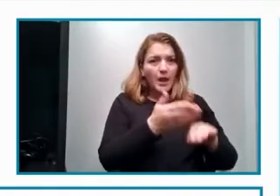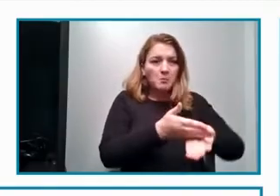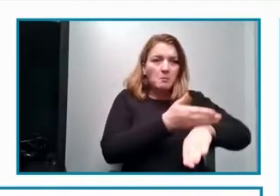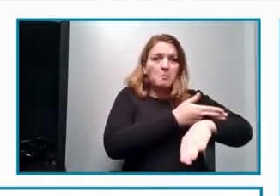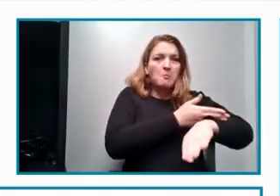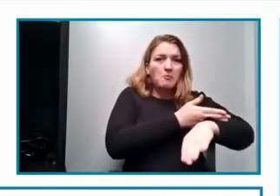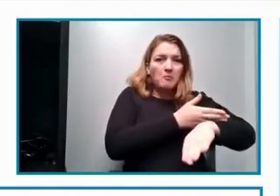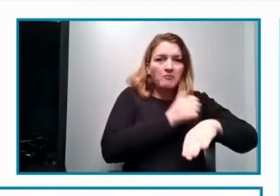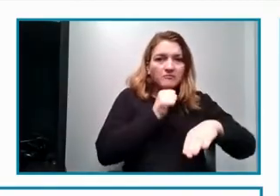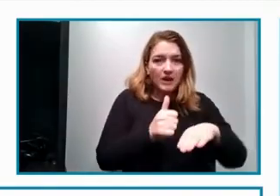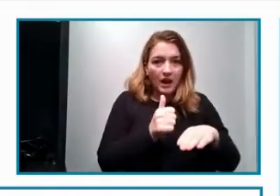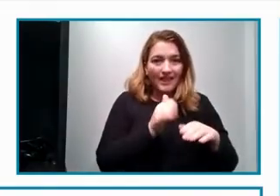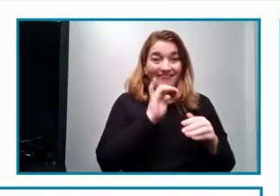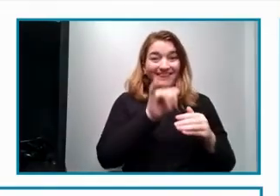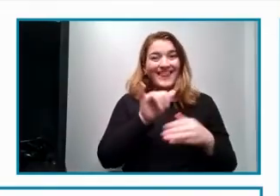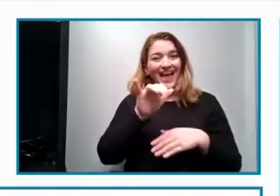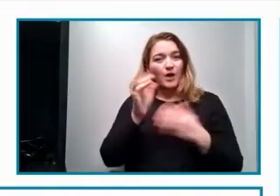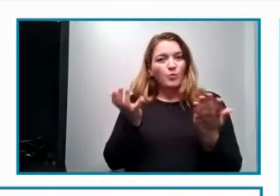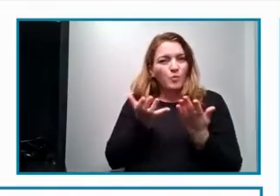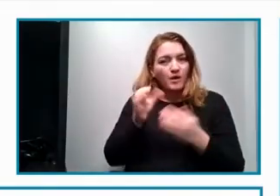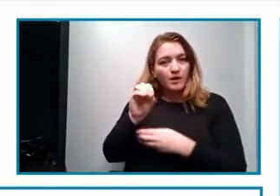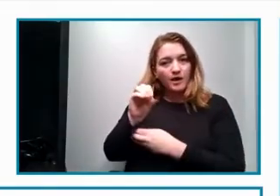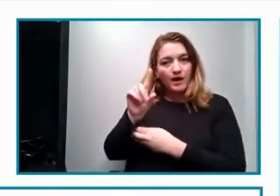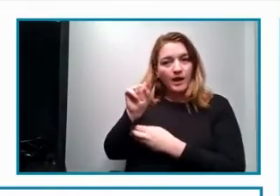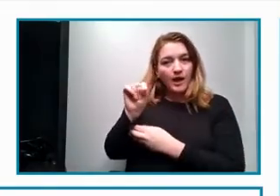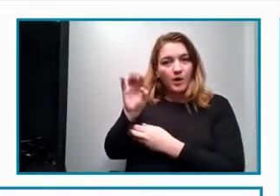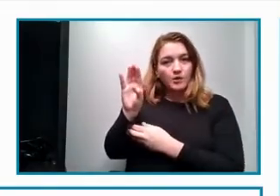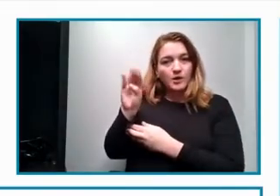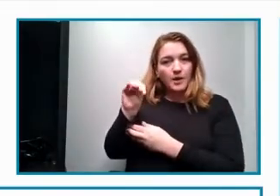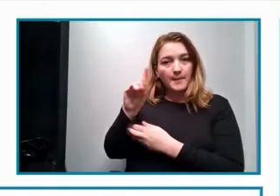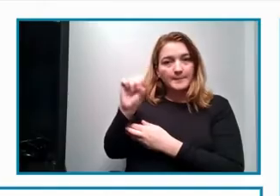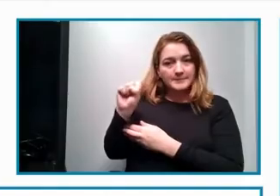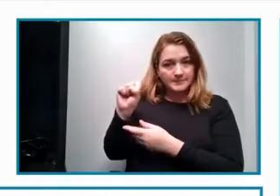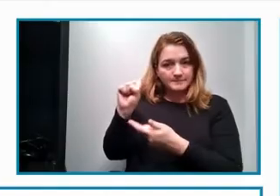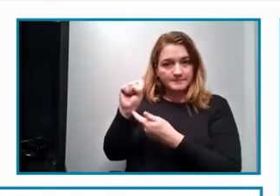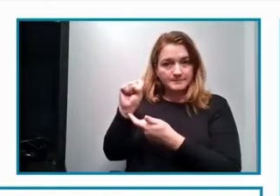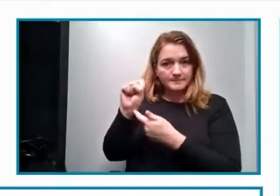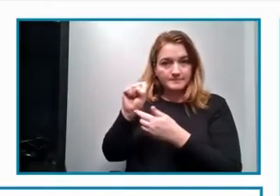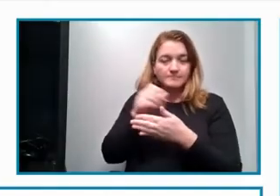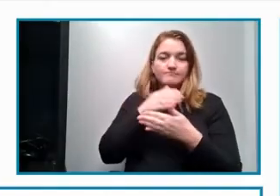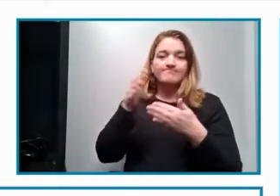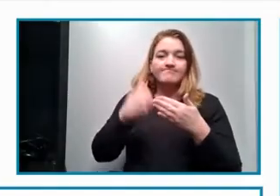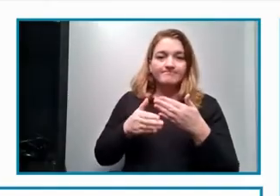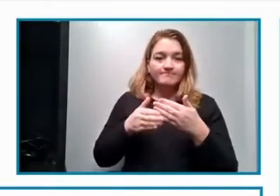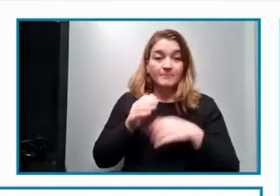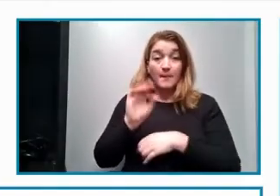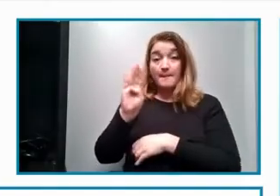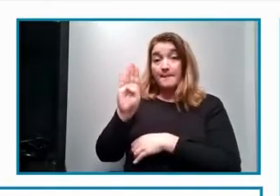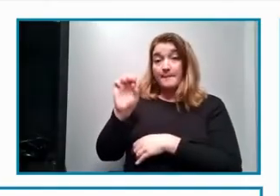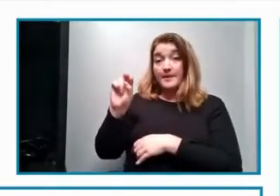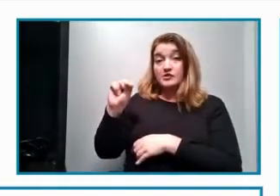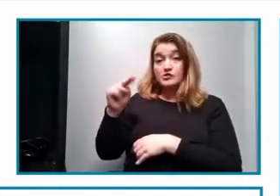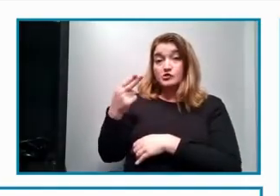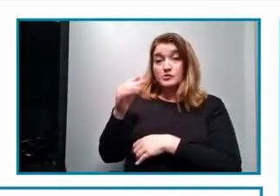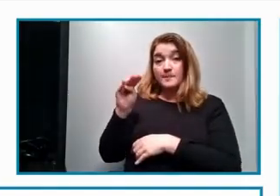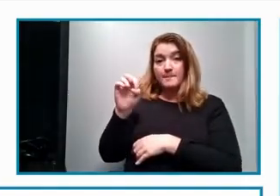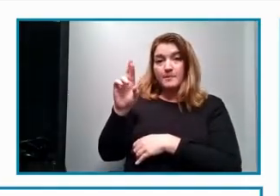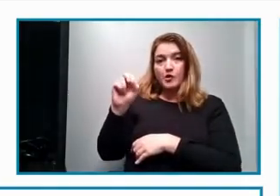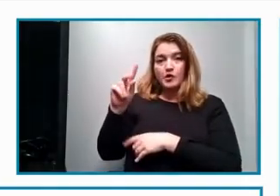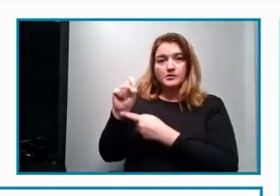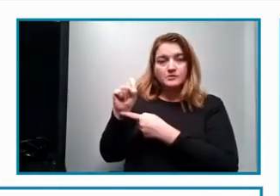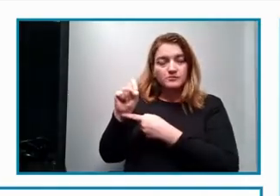math. So outputs are benchmarks for program implementation, such as the number of people trained,